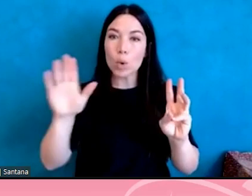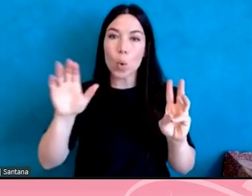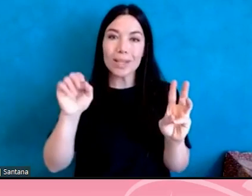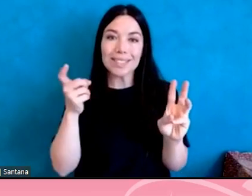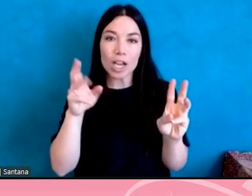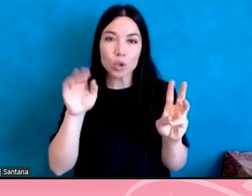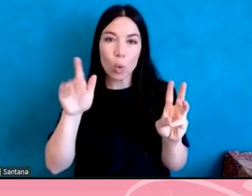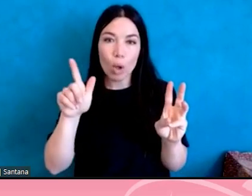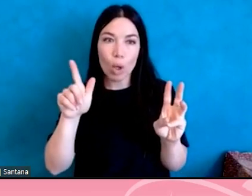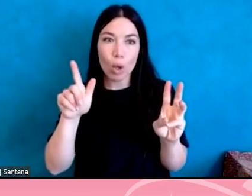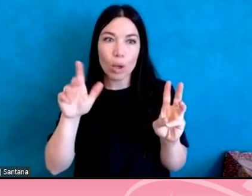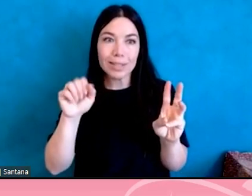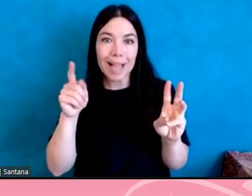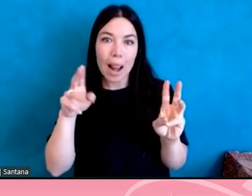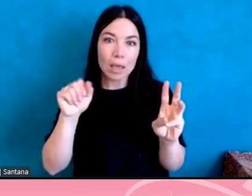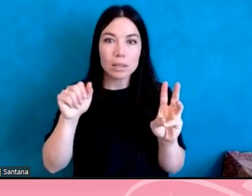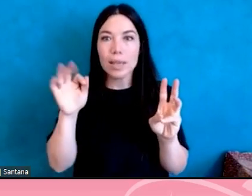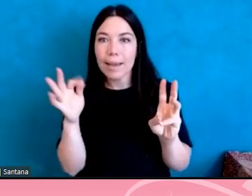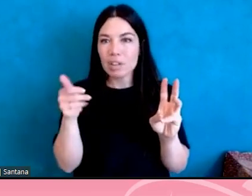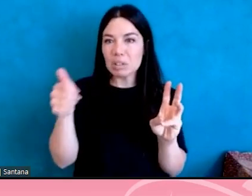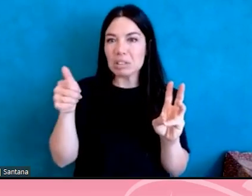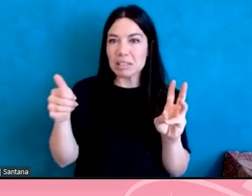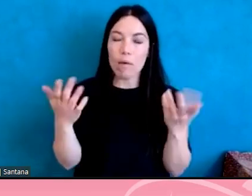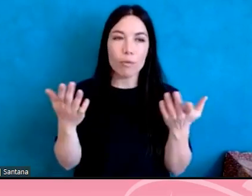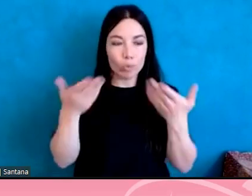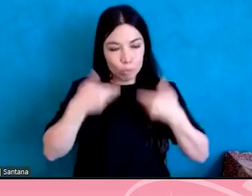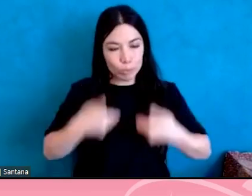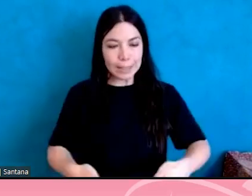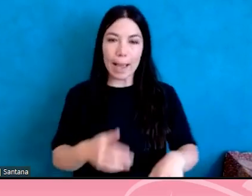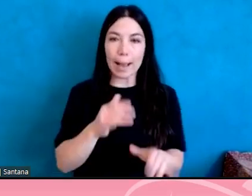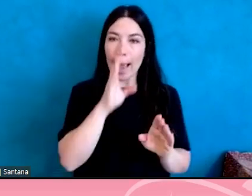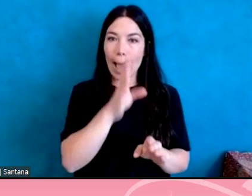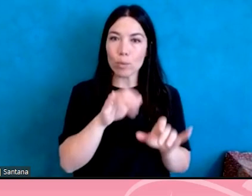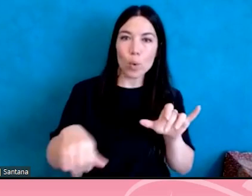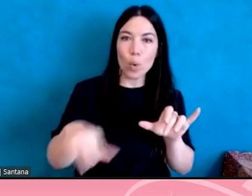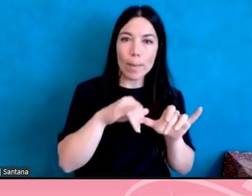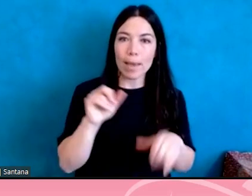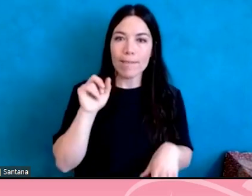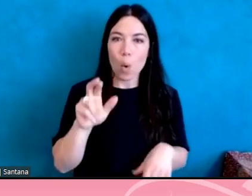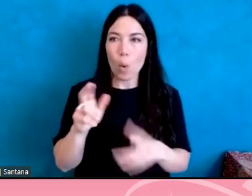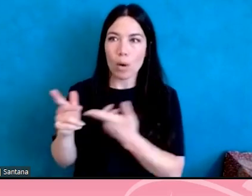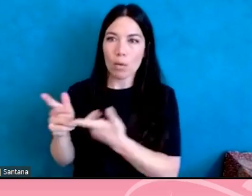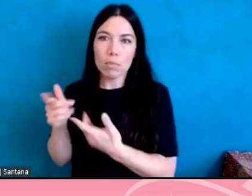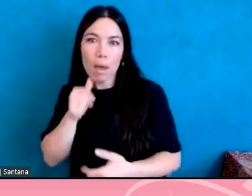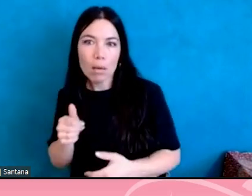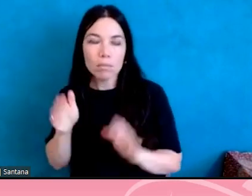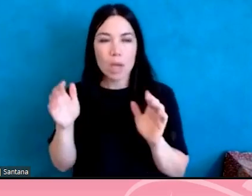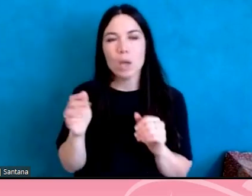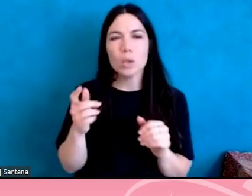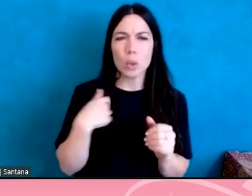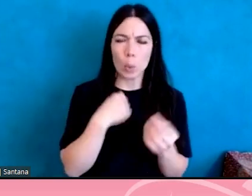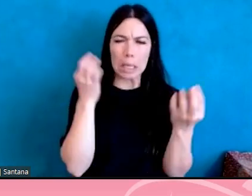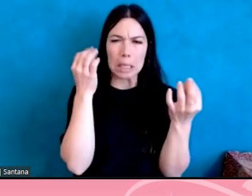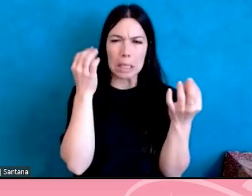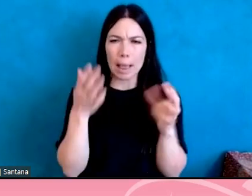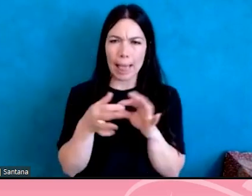status, whether or not you present as a person who is heteronormative. And when we're thinking about language, these are also things